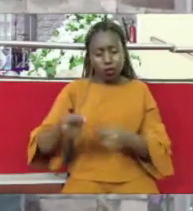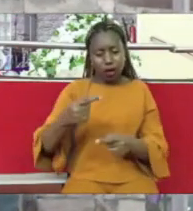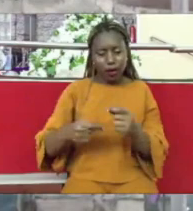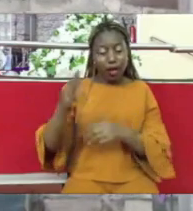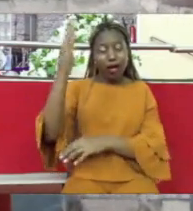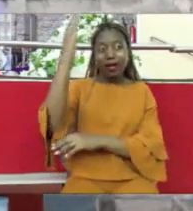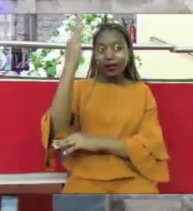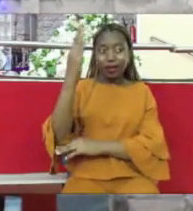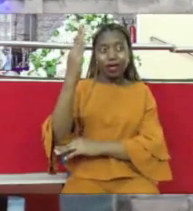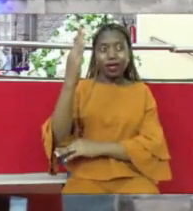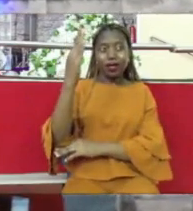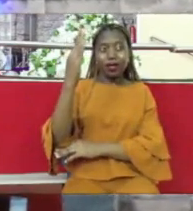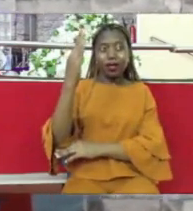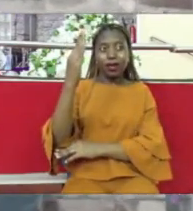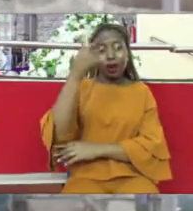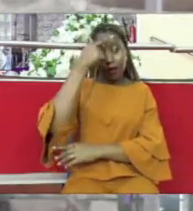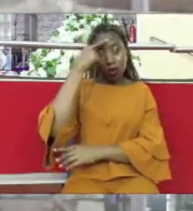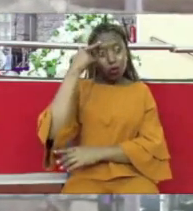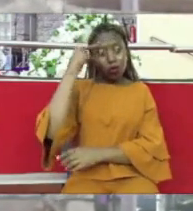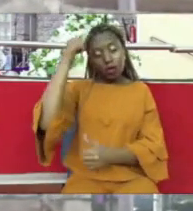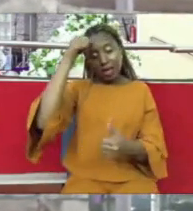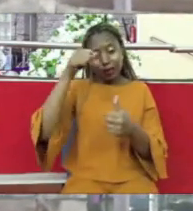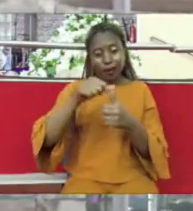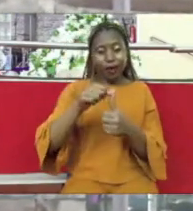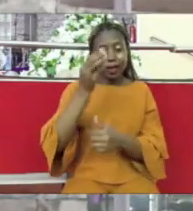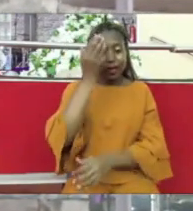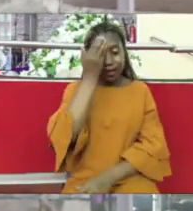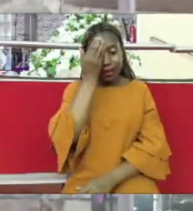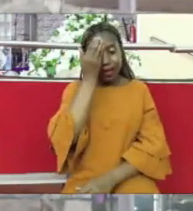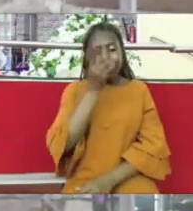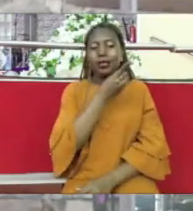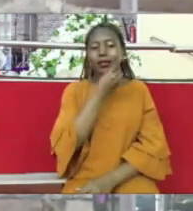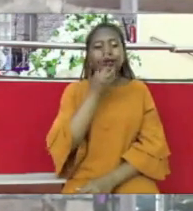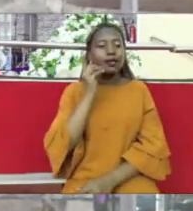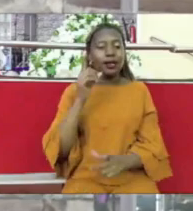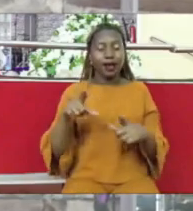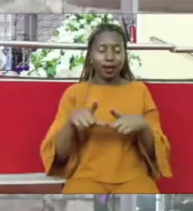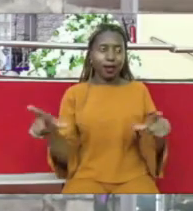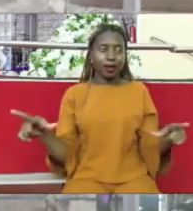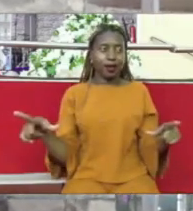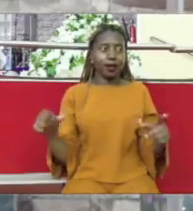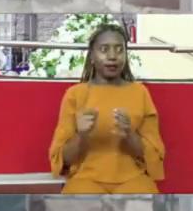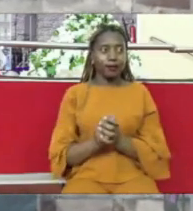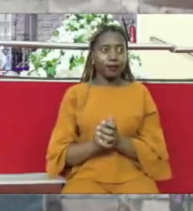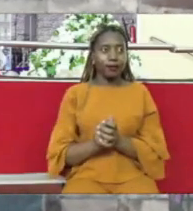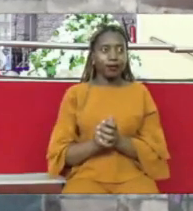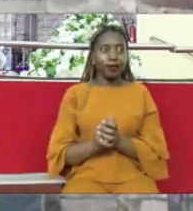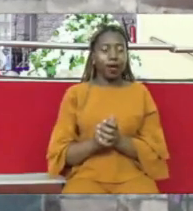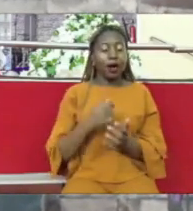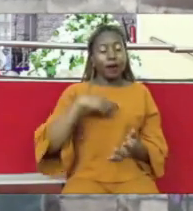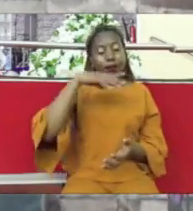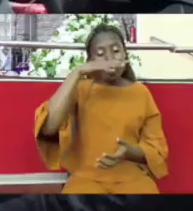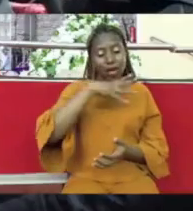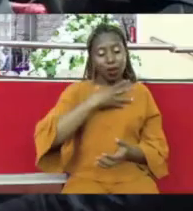Israel is a desert. Kwa nini basi huyu mwanamke alikuwa anaenda pale kwenye kisima kuteka maji saa 6 mchana? I want to believe it's because